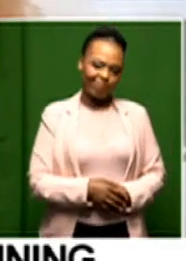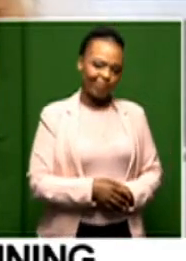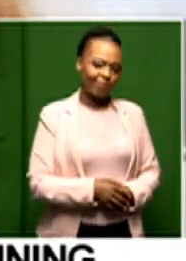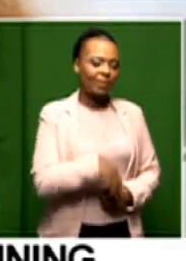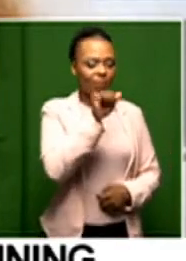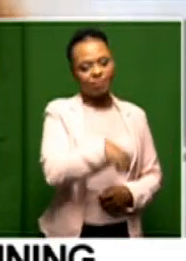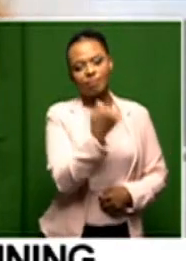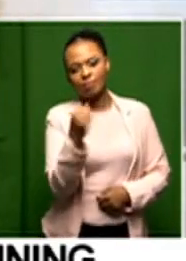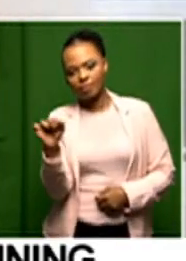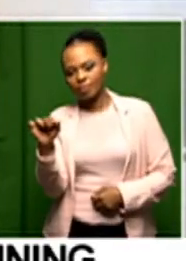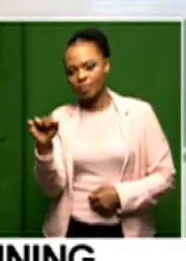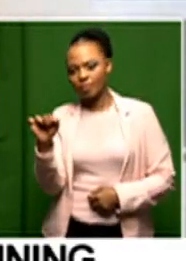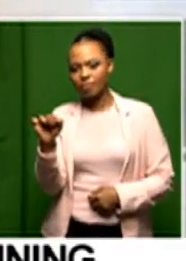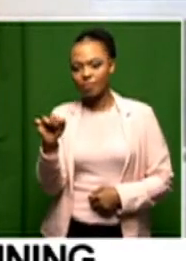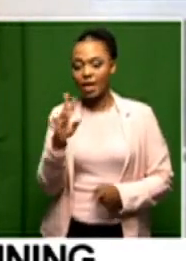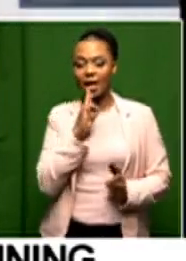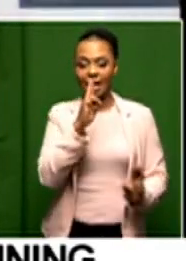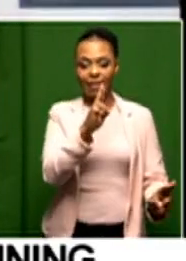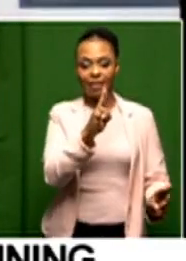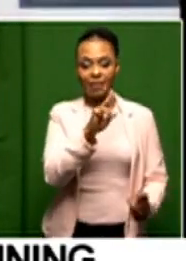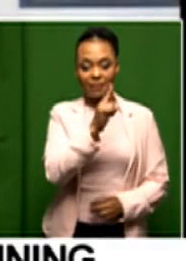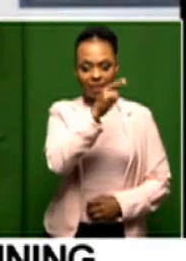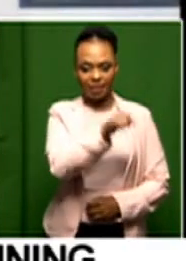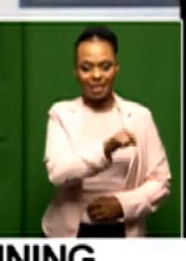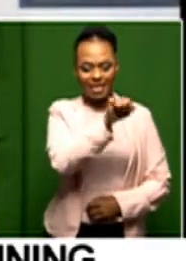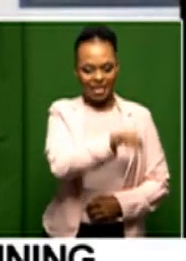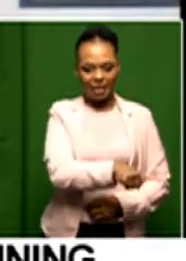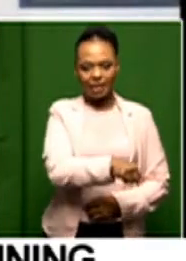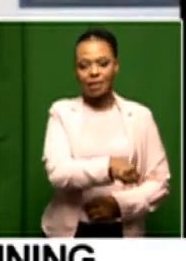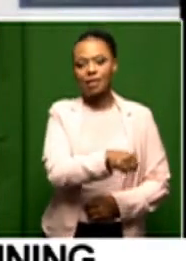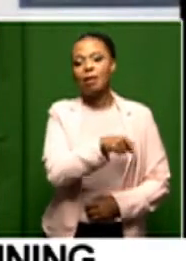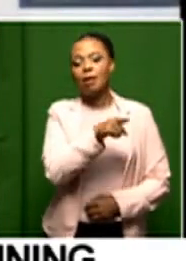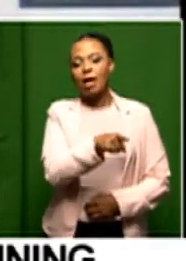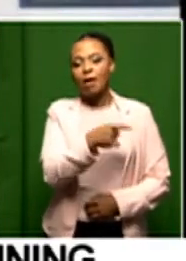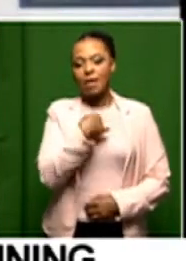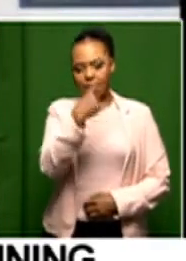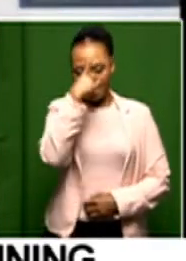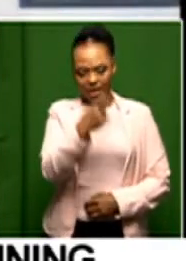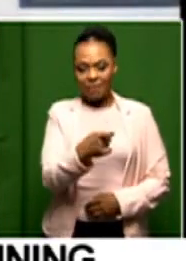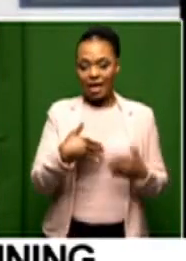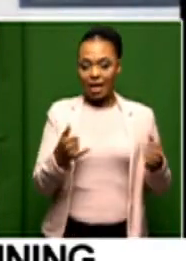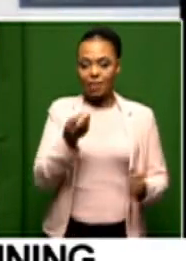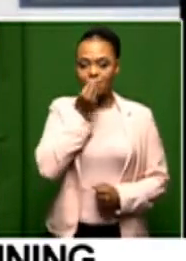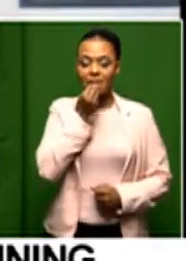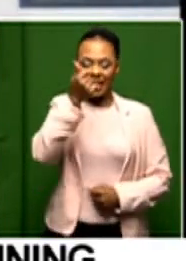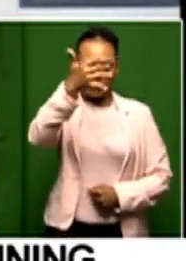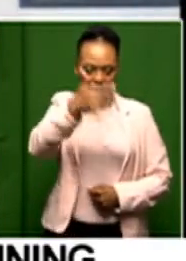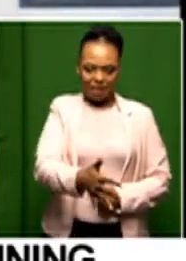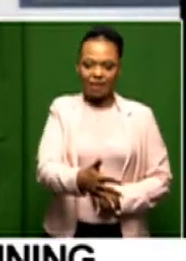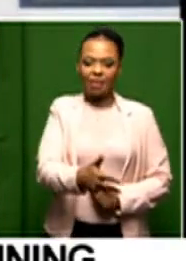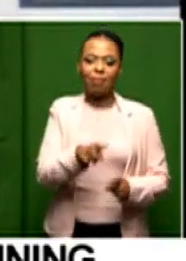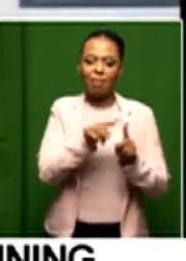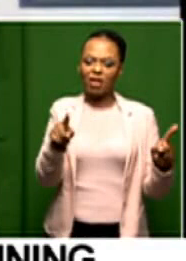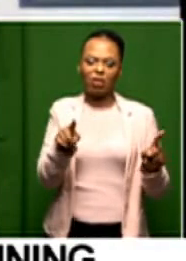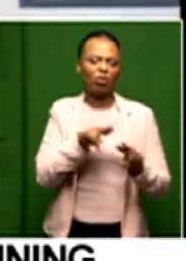Well, yes and no. So I'll answer the first one first. Yes and no. I do believe in the notion that a healthy meal can be expensive, but it doesn't